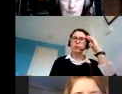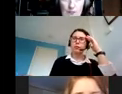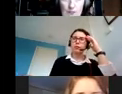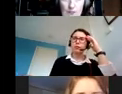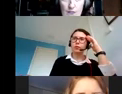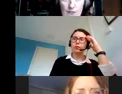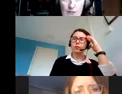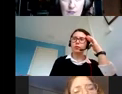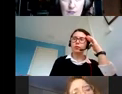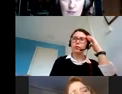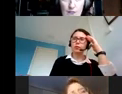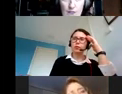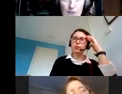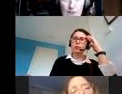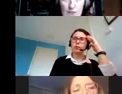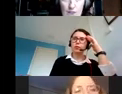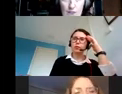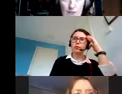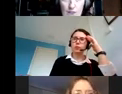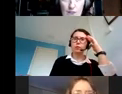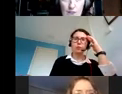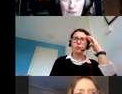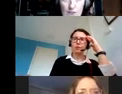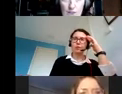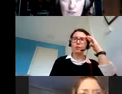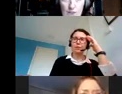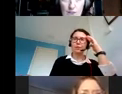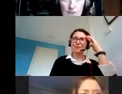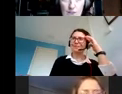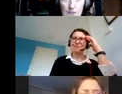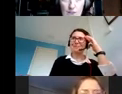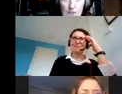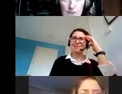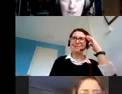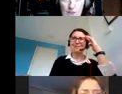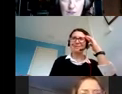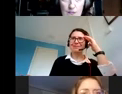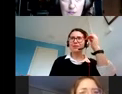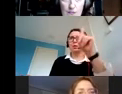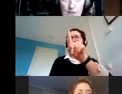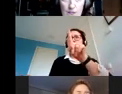COVID-19. There is no time to deep this. Also,